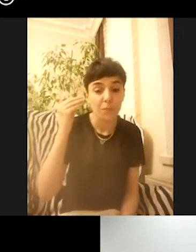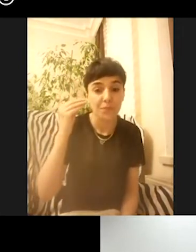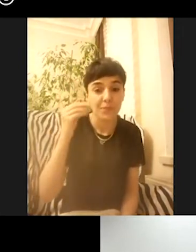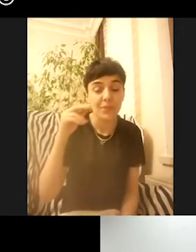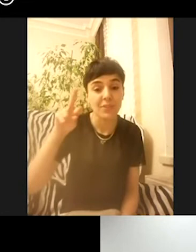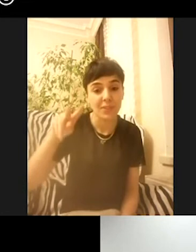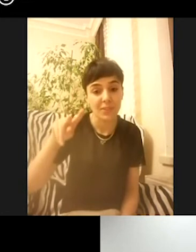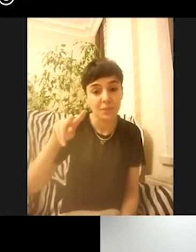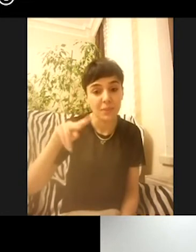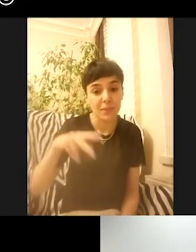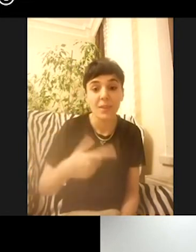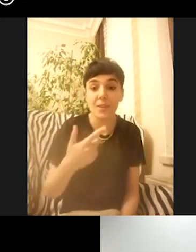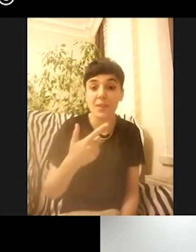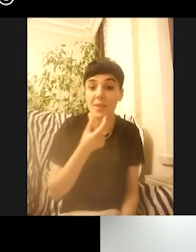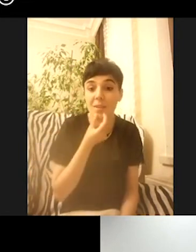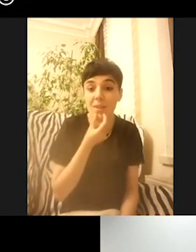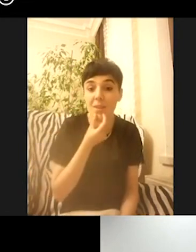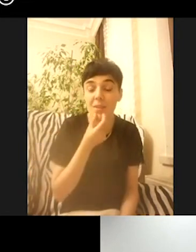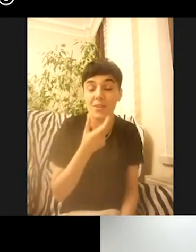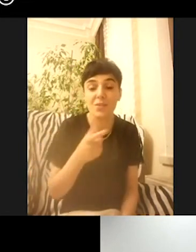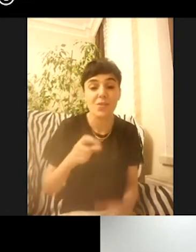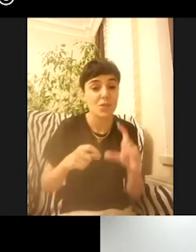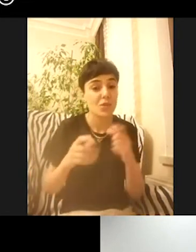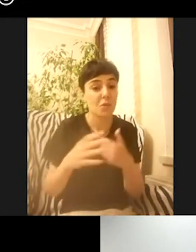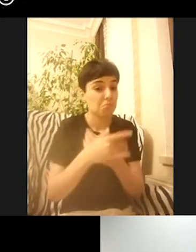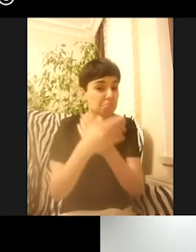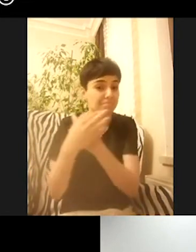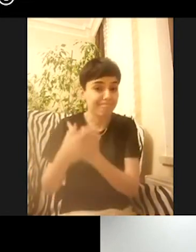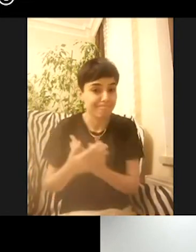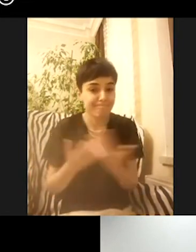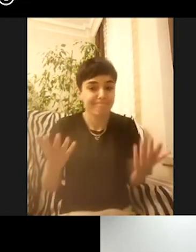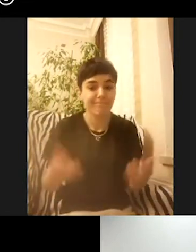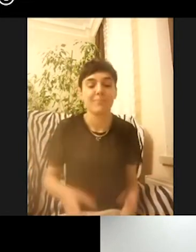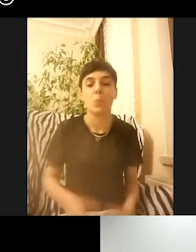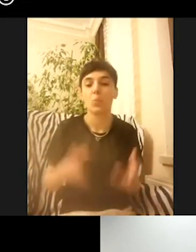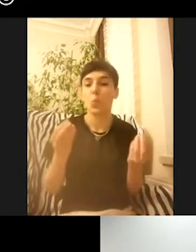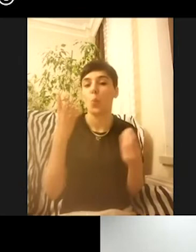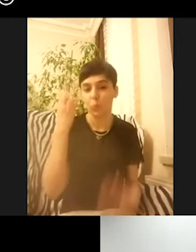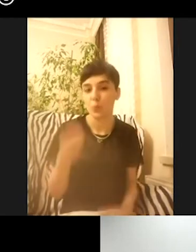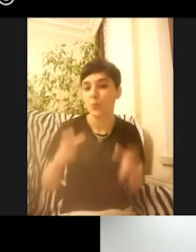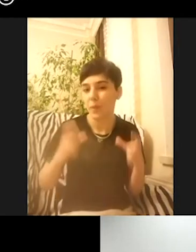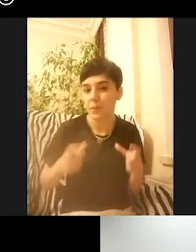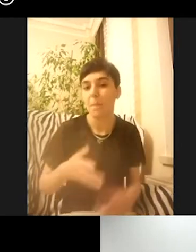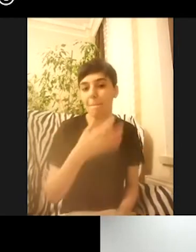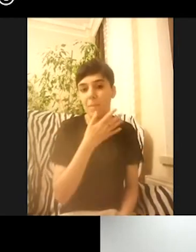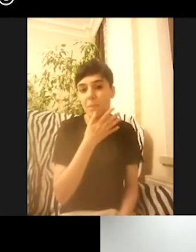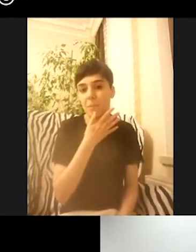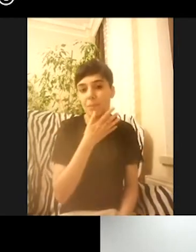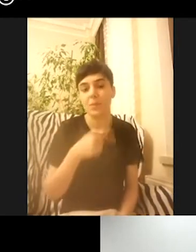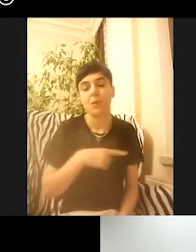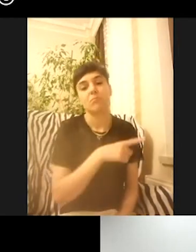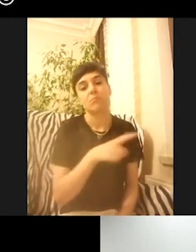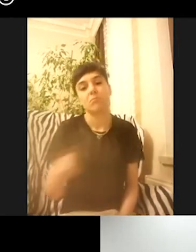have people that are obscuring our work, even from the government. Even the municipality, people that are sitting